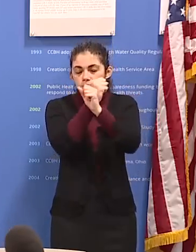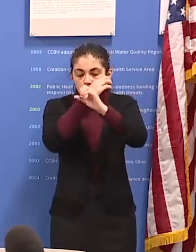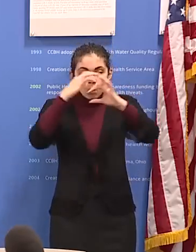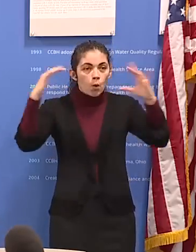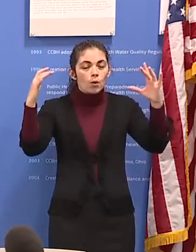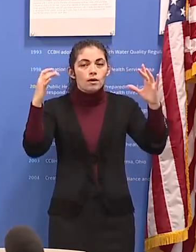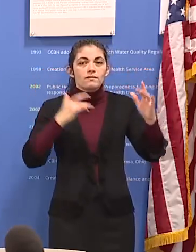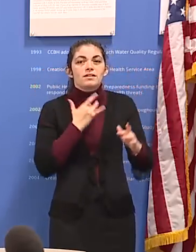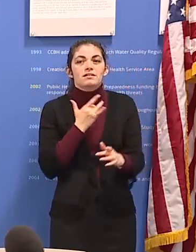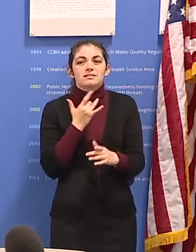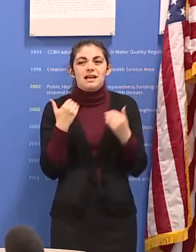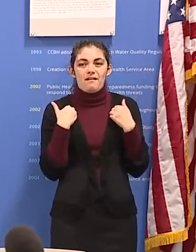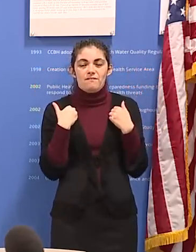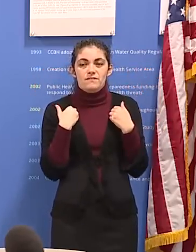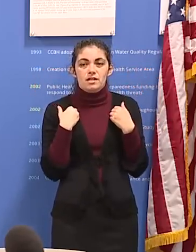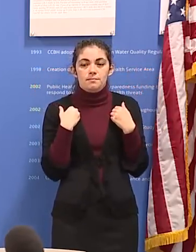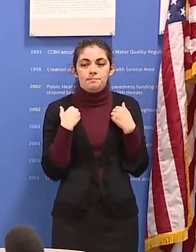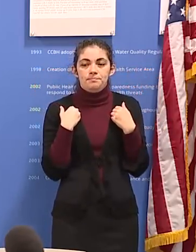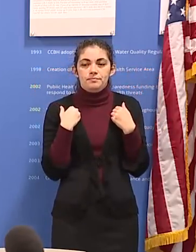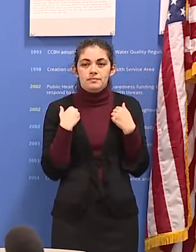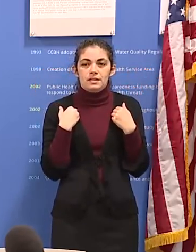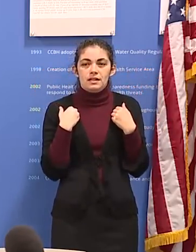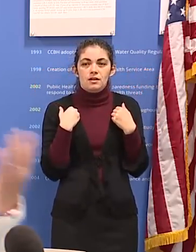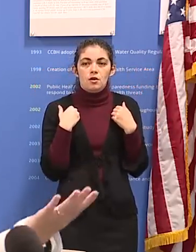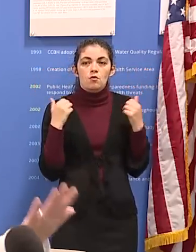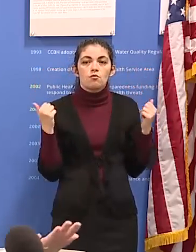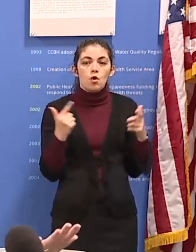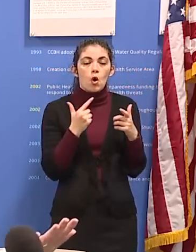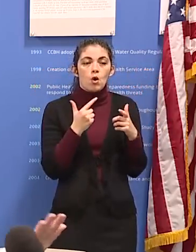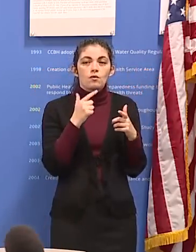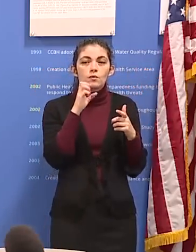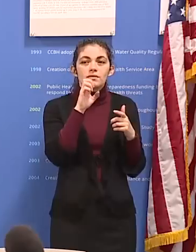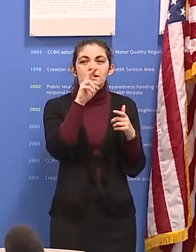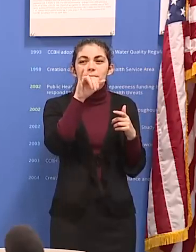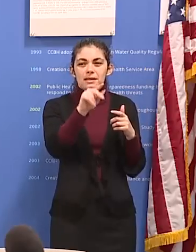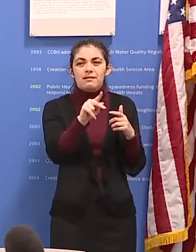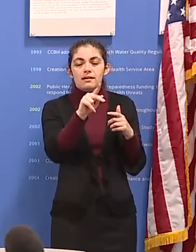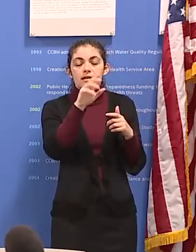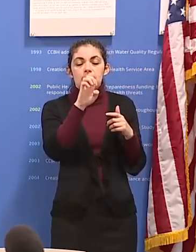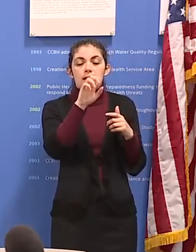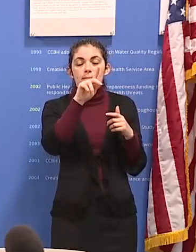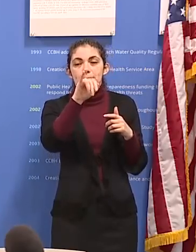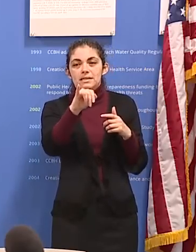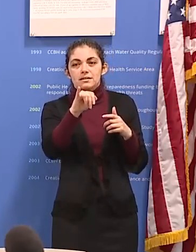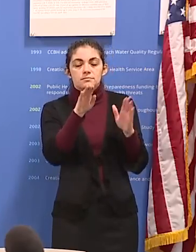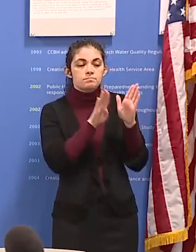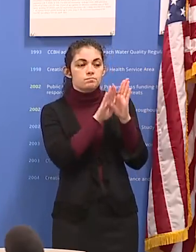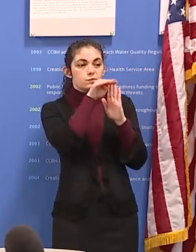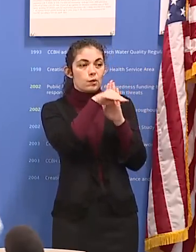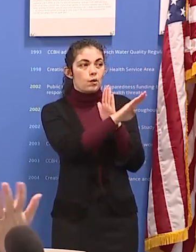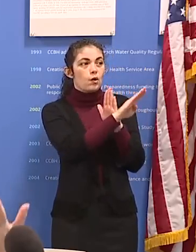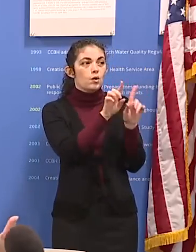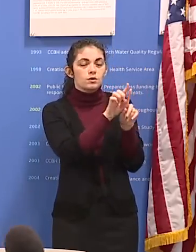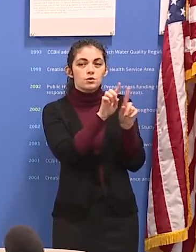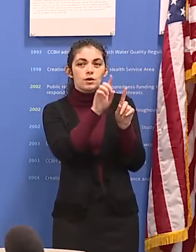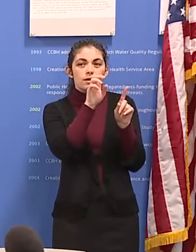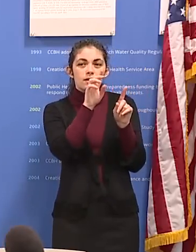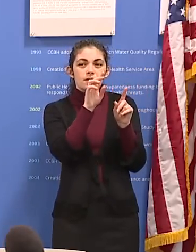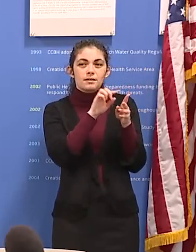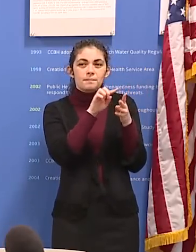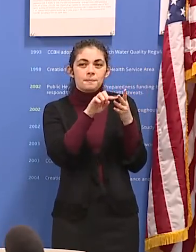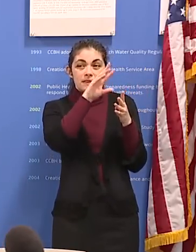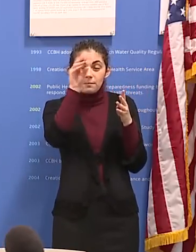and we feel like it makes sense to have the combined jurisdictions for those epi curves that I showed you and the map. And so the numbers I gave you